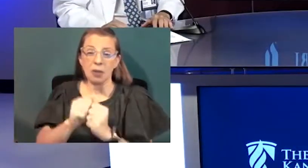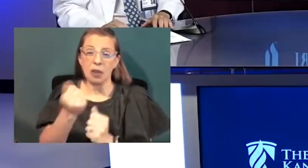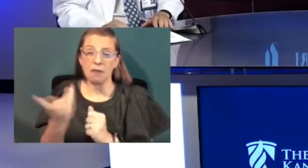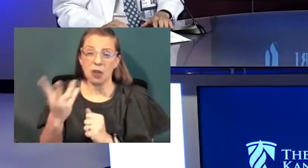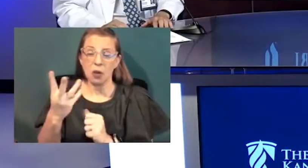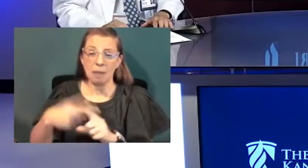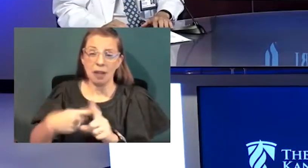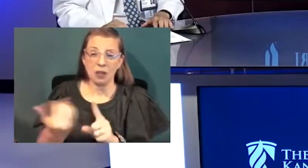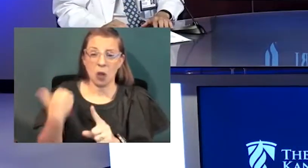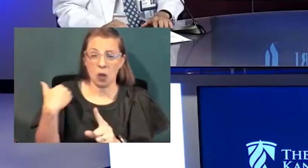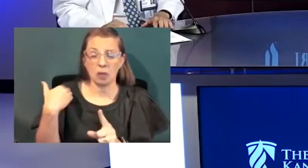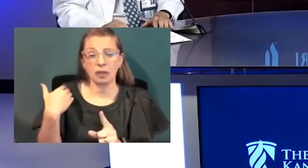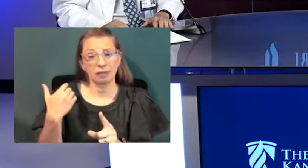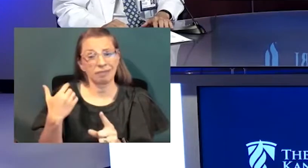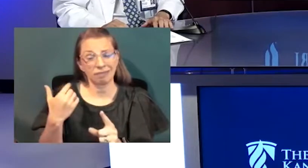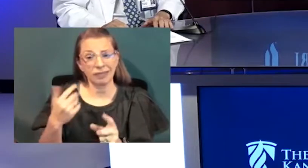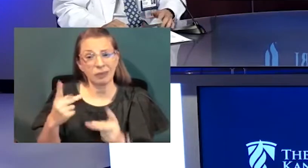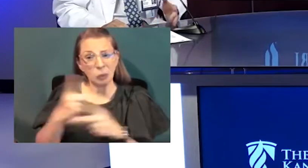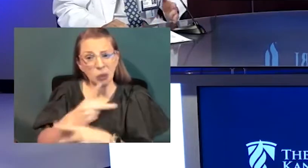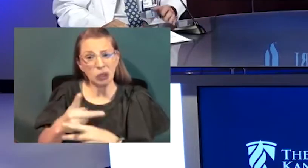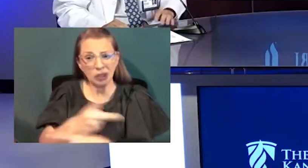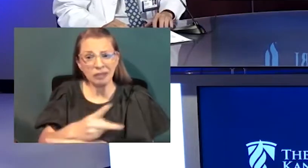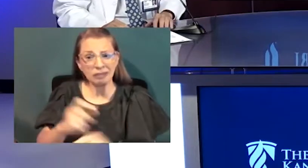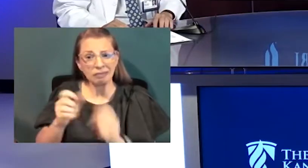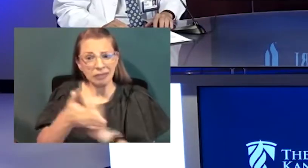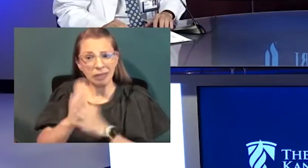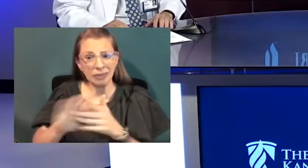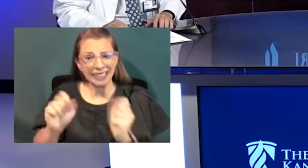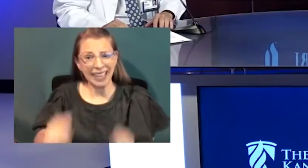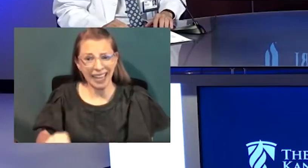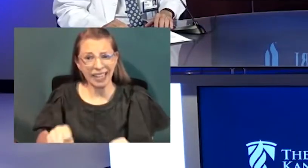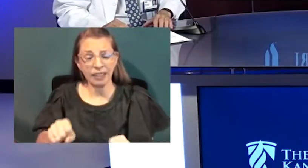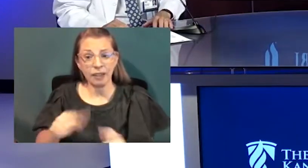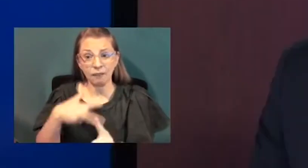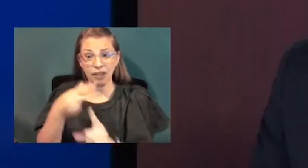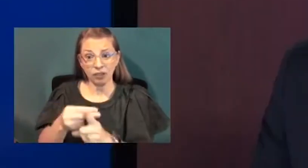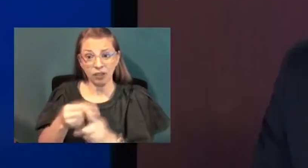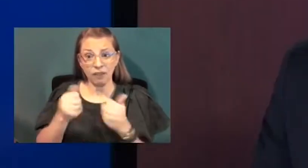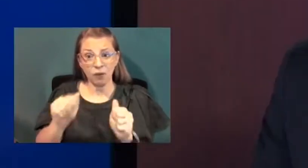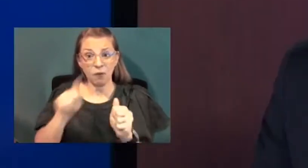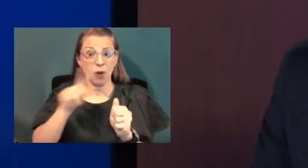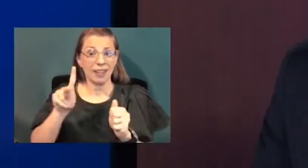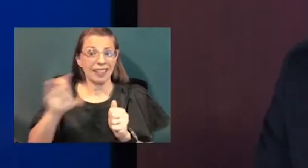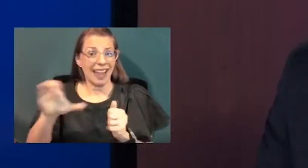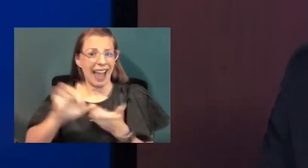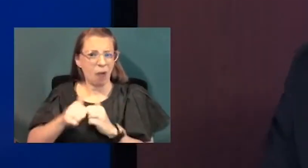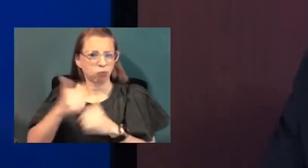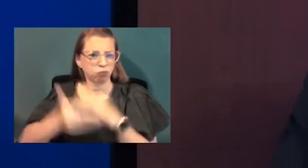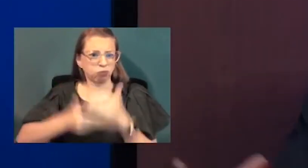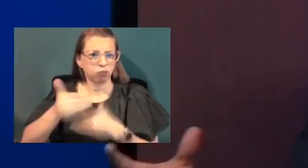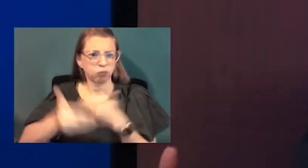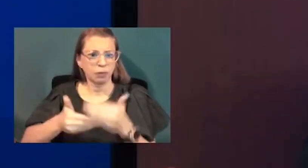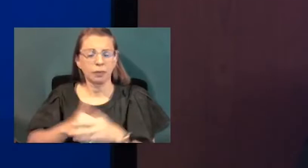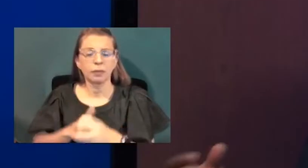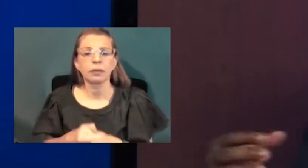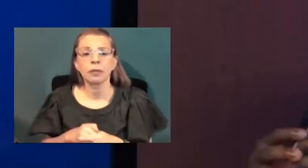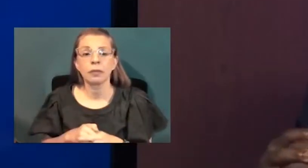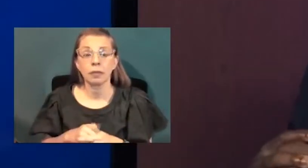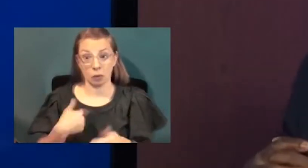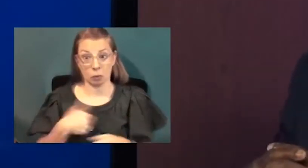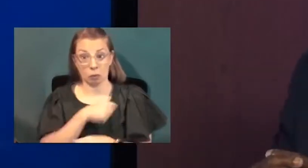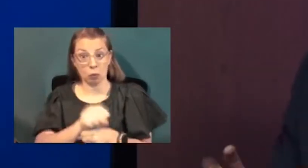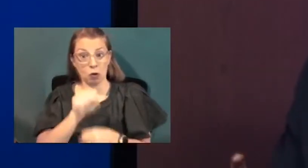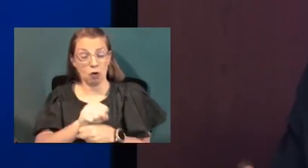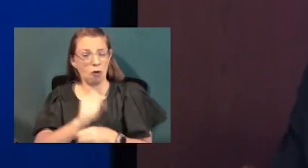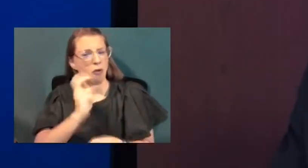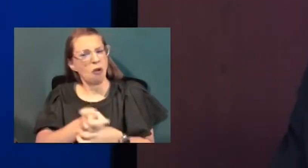We're clearly not out of the woods. How are the vaccination efforts going for Kansas City? You know, we are working hard, actually regionally, to make sure